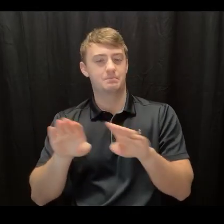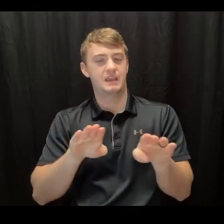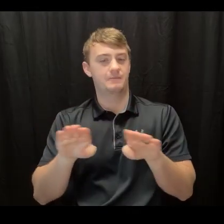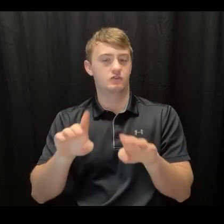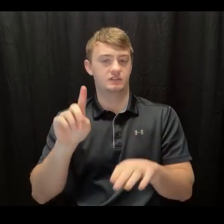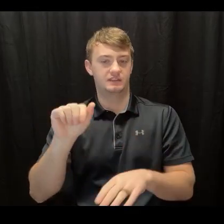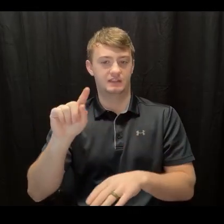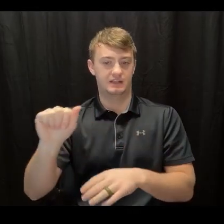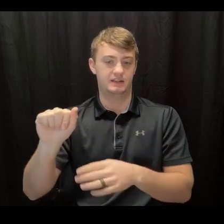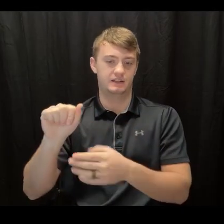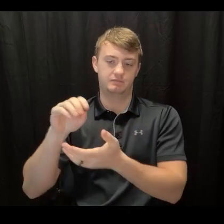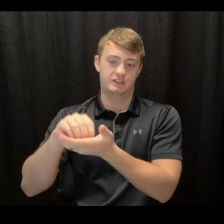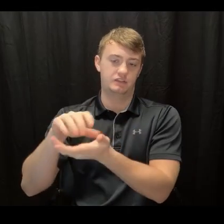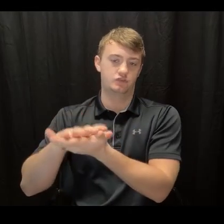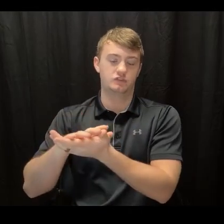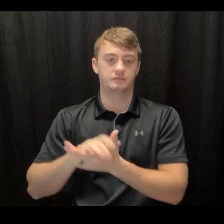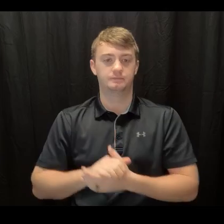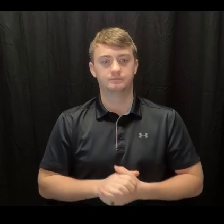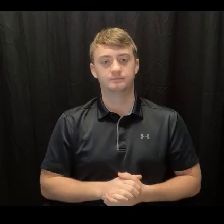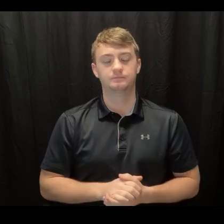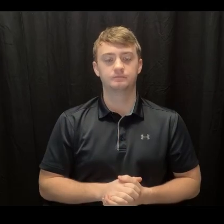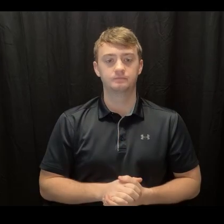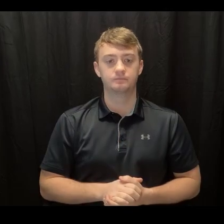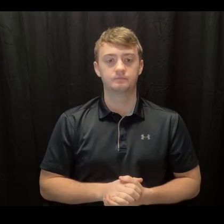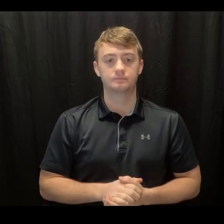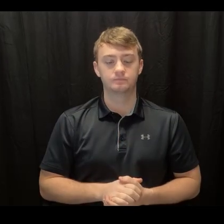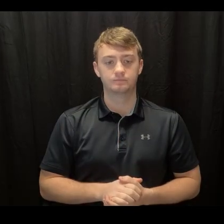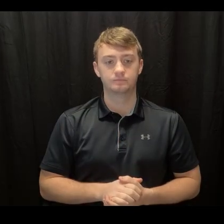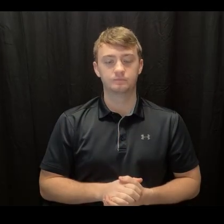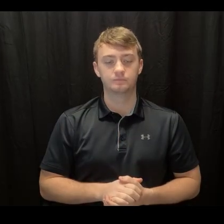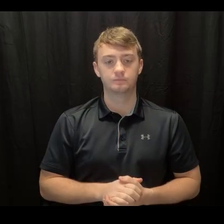about behavior data entry.